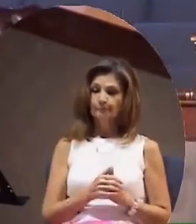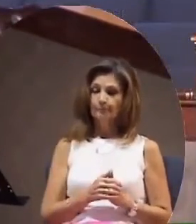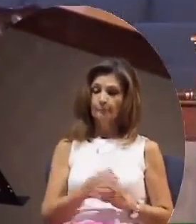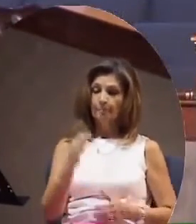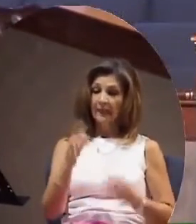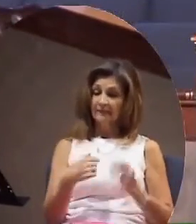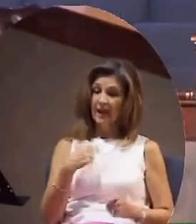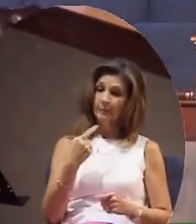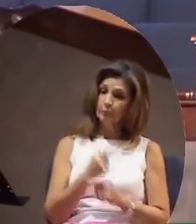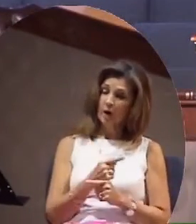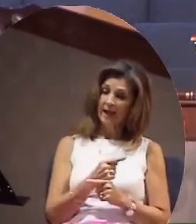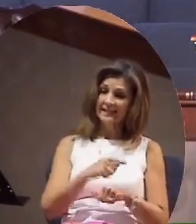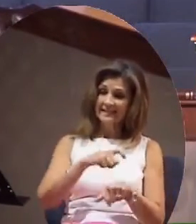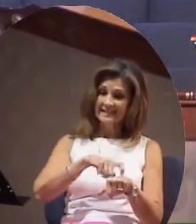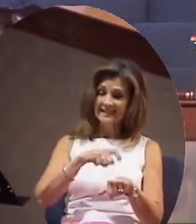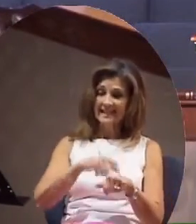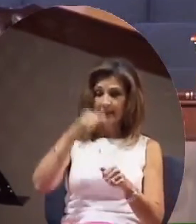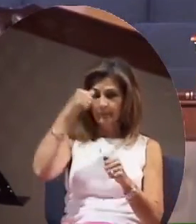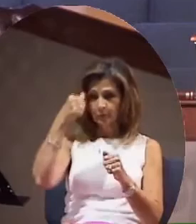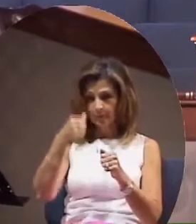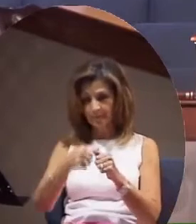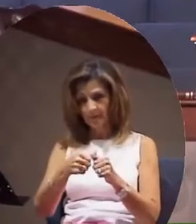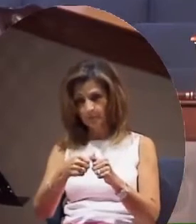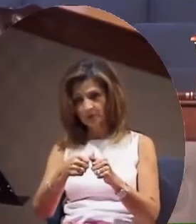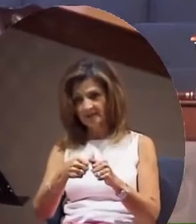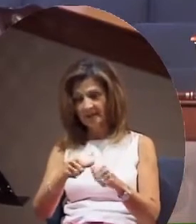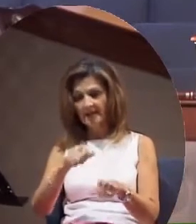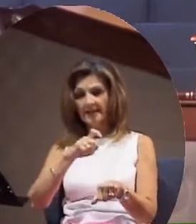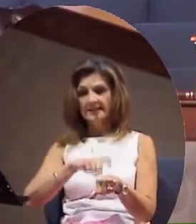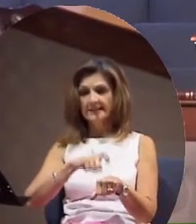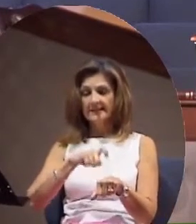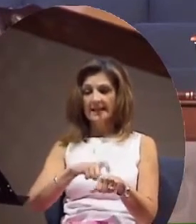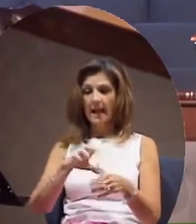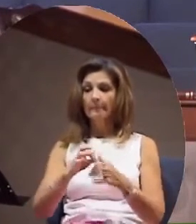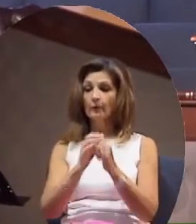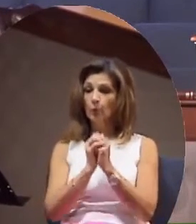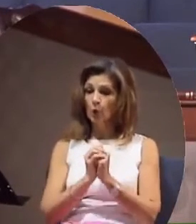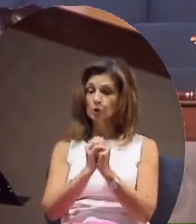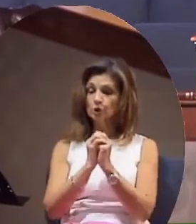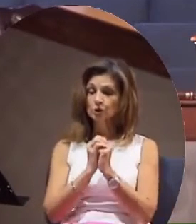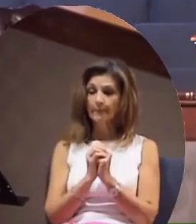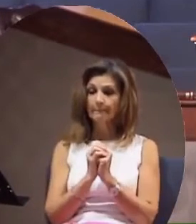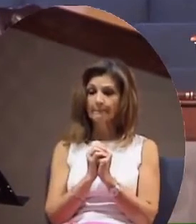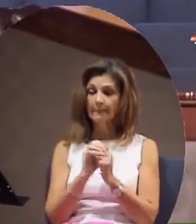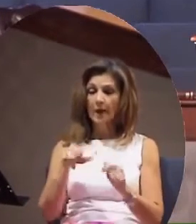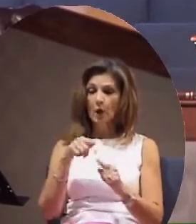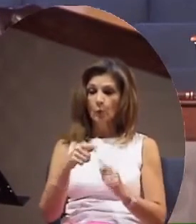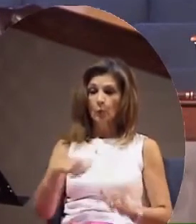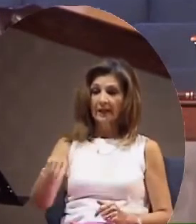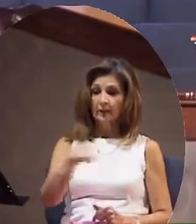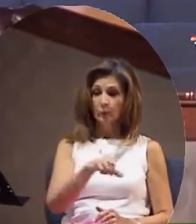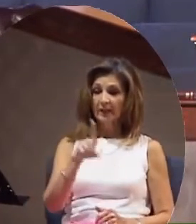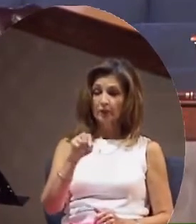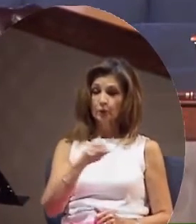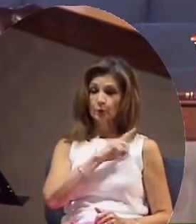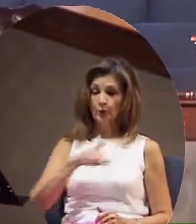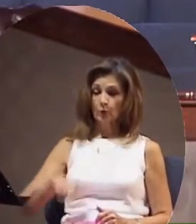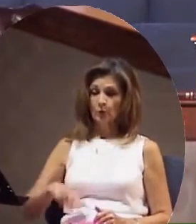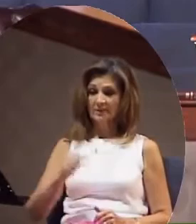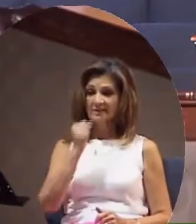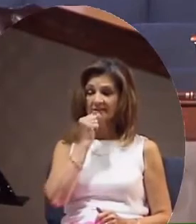was it's a time of remembrance. It's a time of worship. When we do the communion